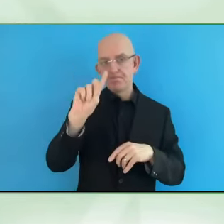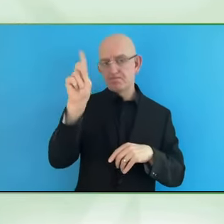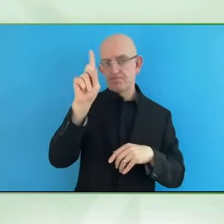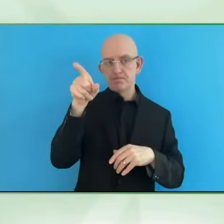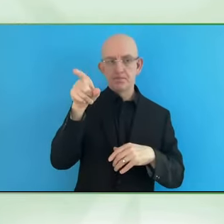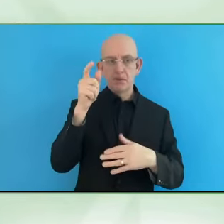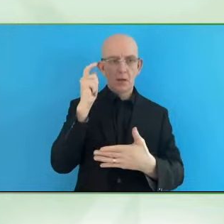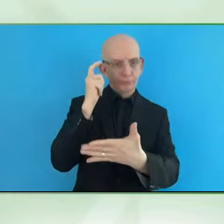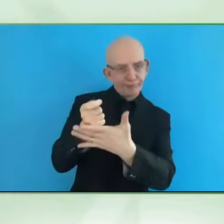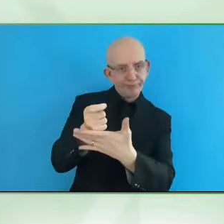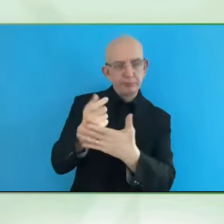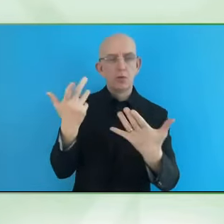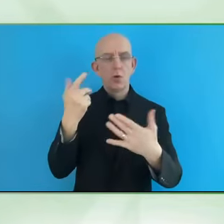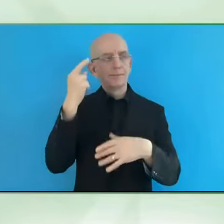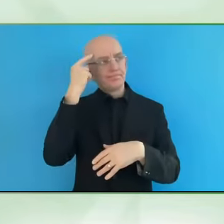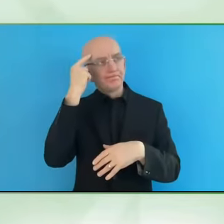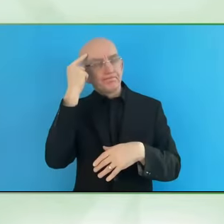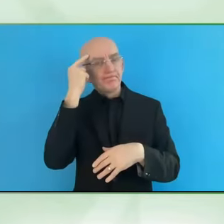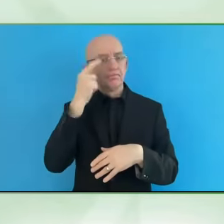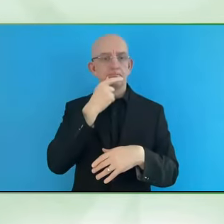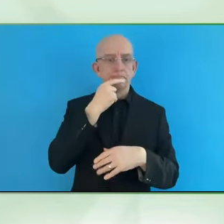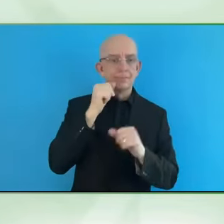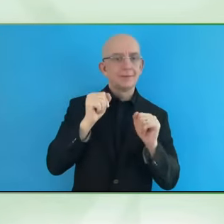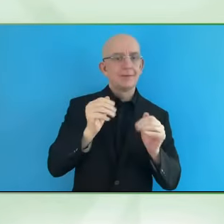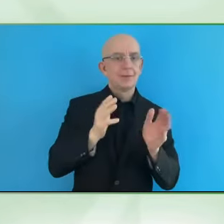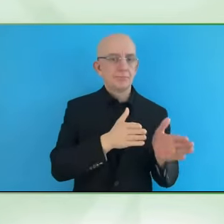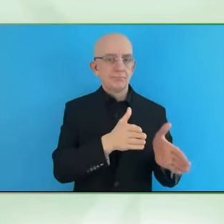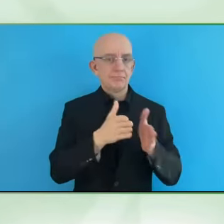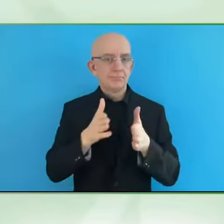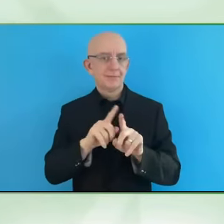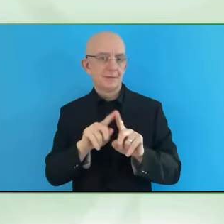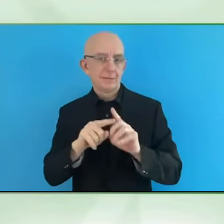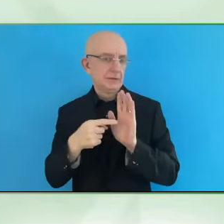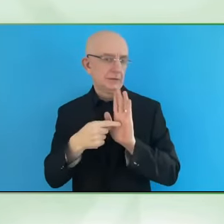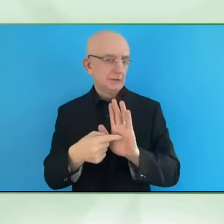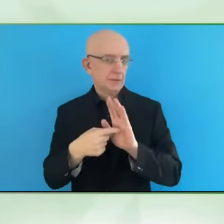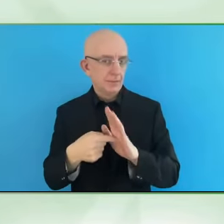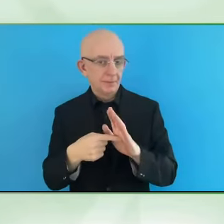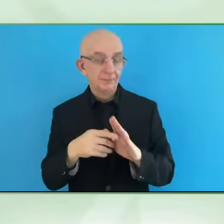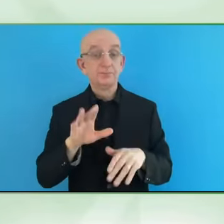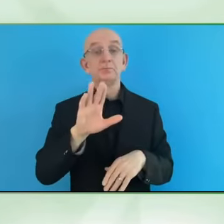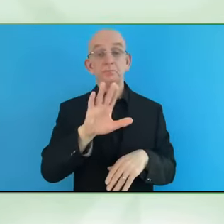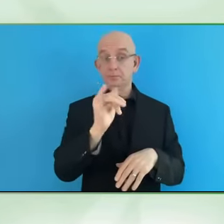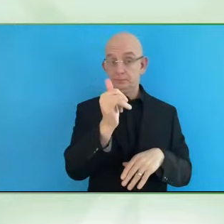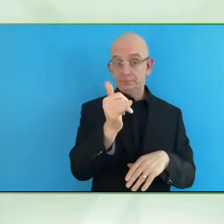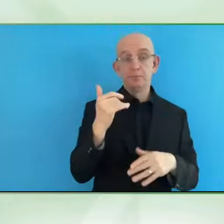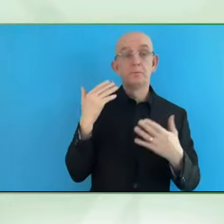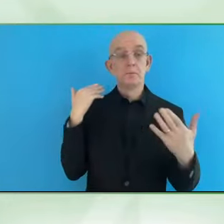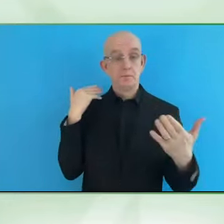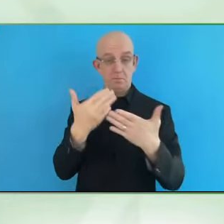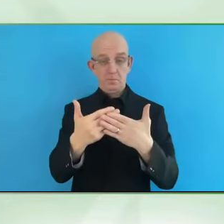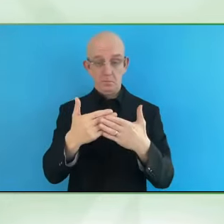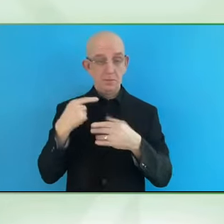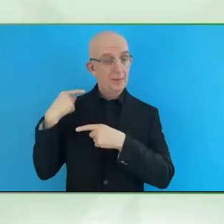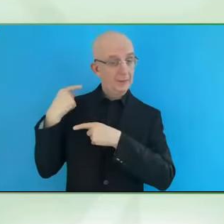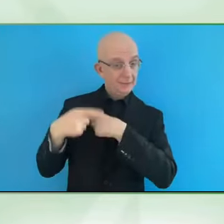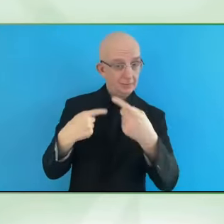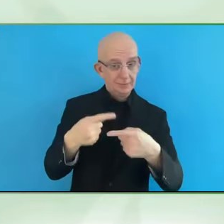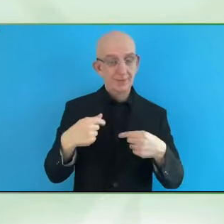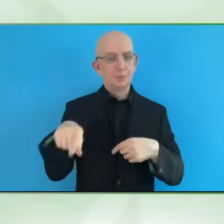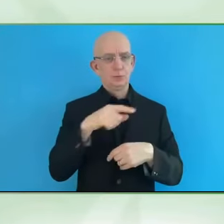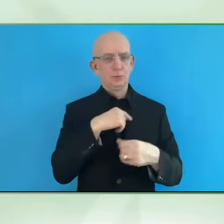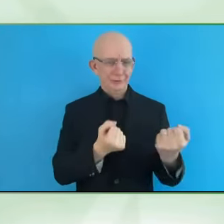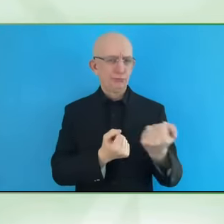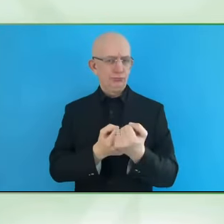since we have so many private school providers. I think. Mm-hmm. So they are